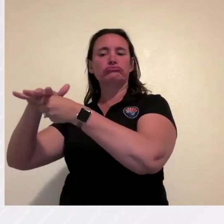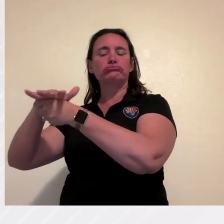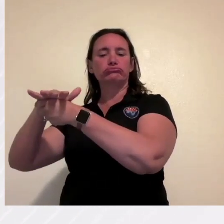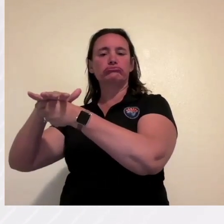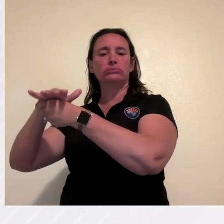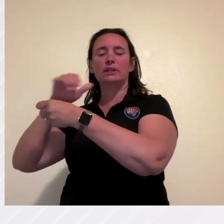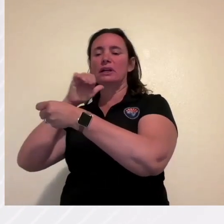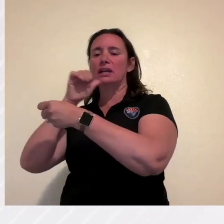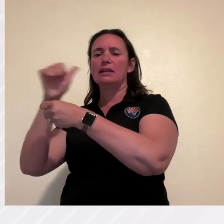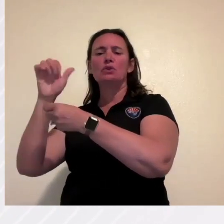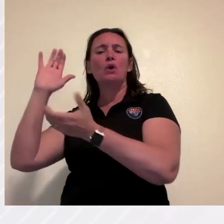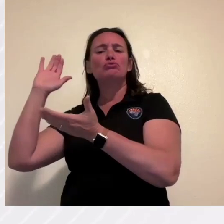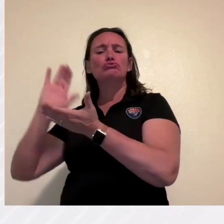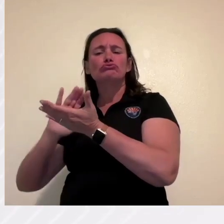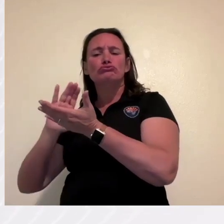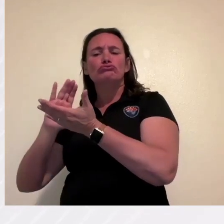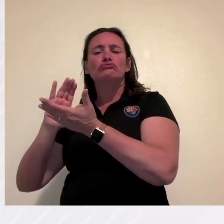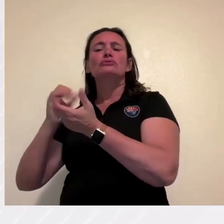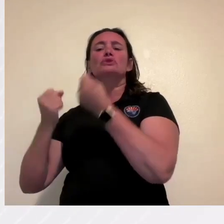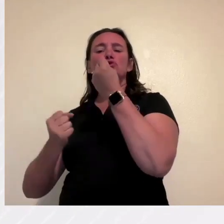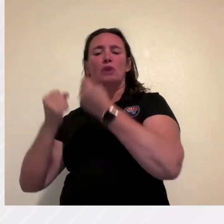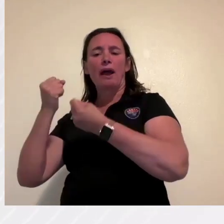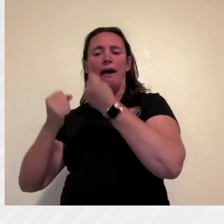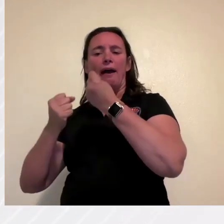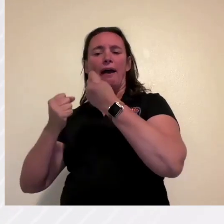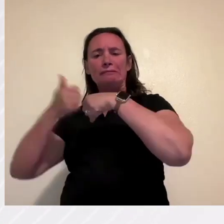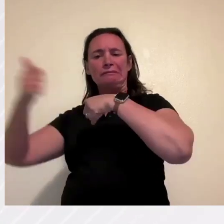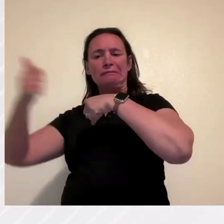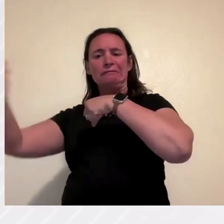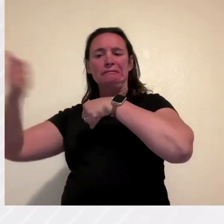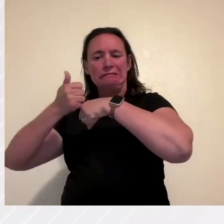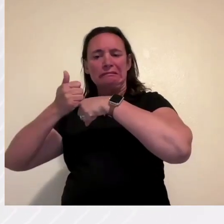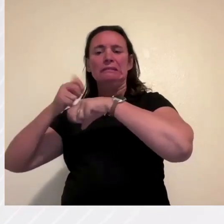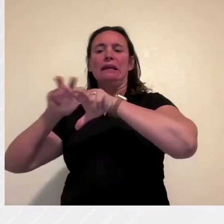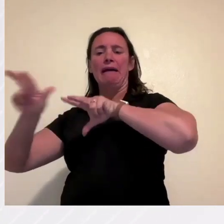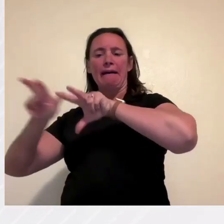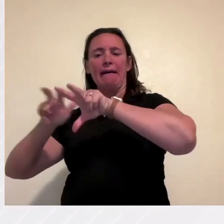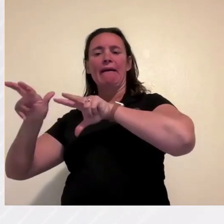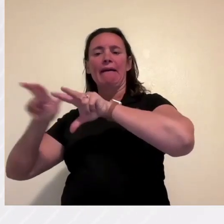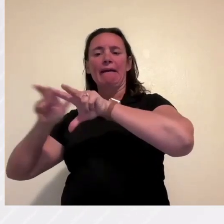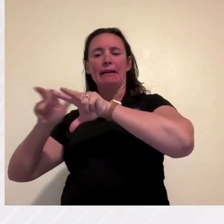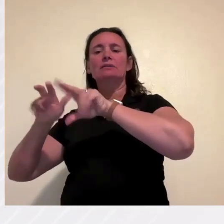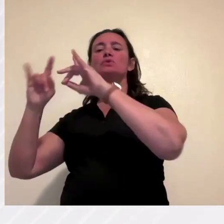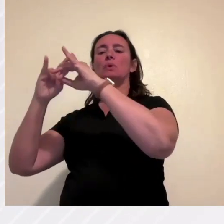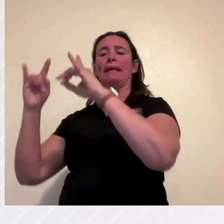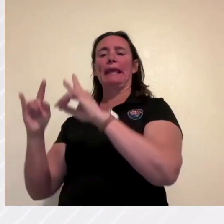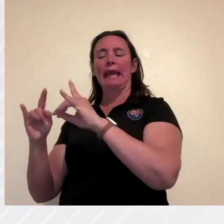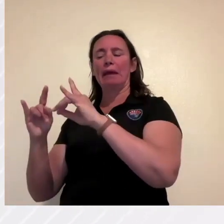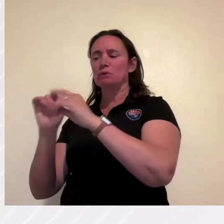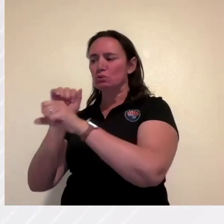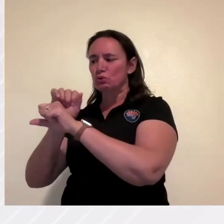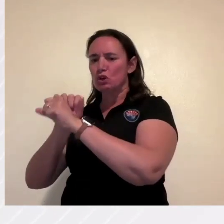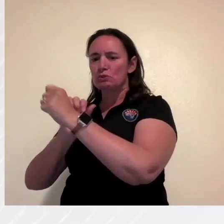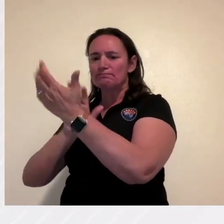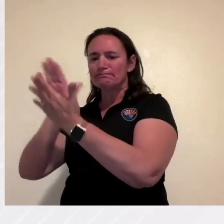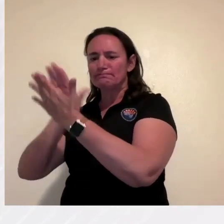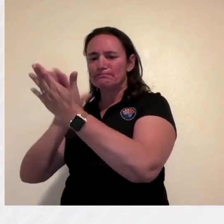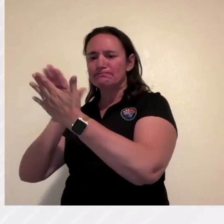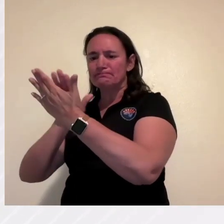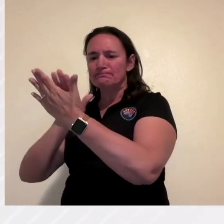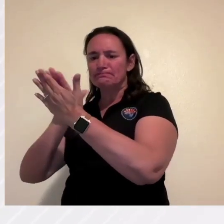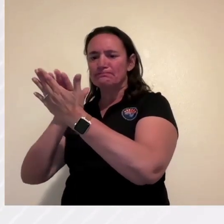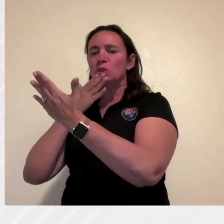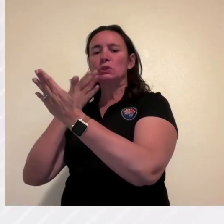down on the drive time and hiking time, and they can stay out there on that line and continue to work. So very good progress in